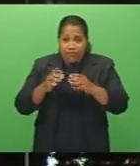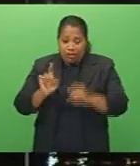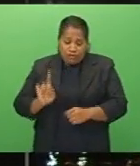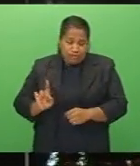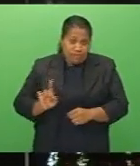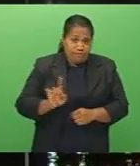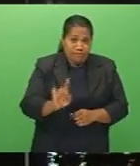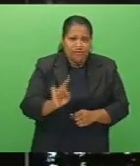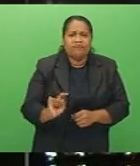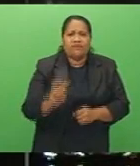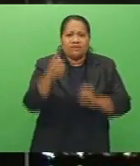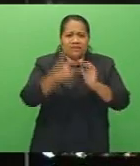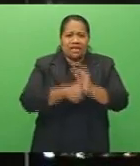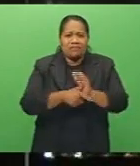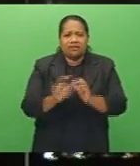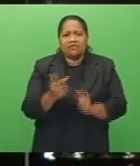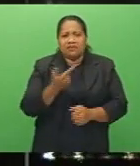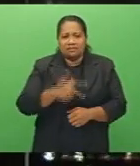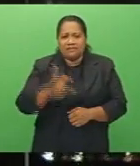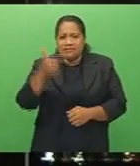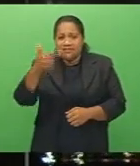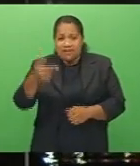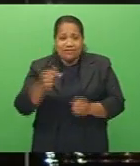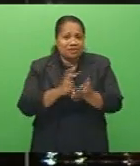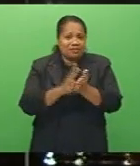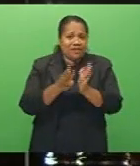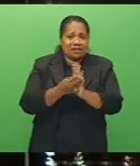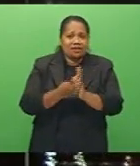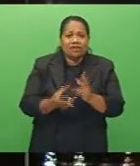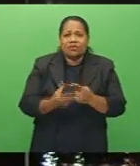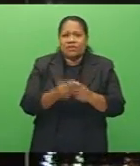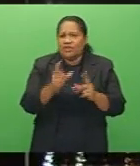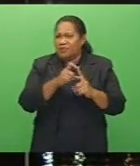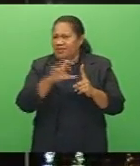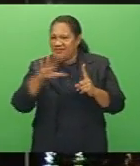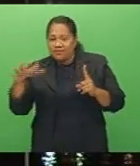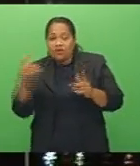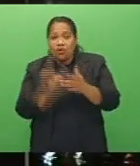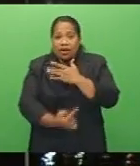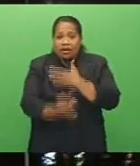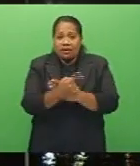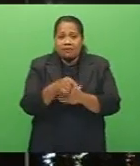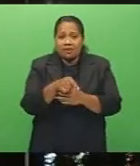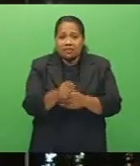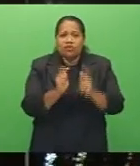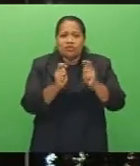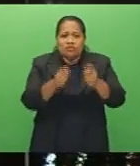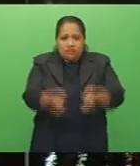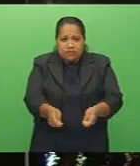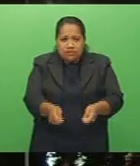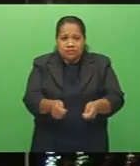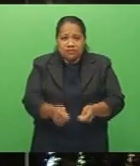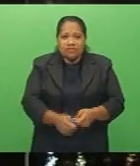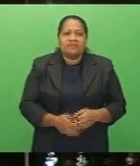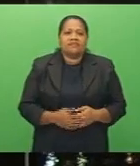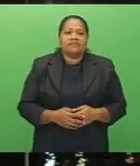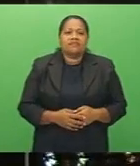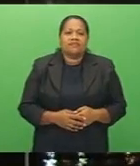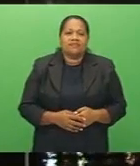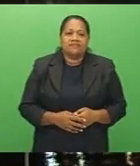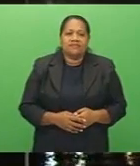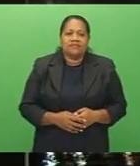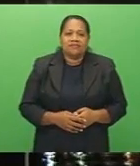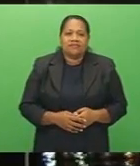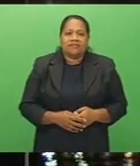in the 77th minute, with Domingo Miotti converting a Team Anstey try to break the hearts of Rebels fans